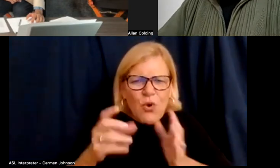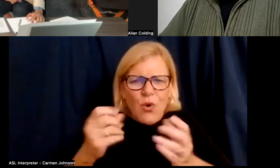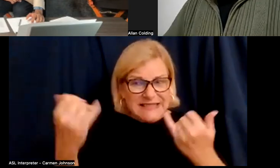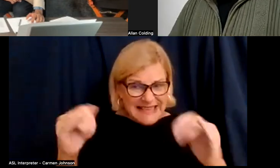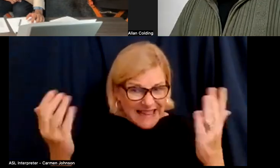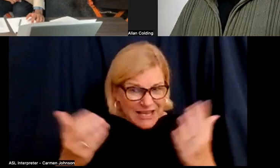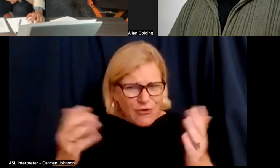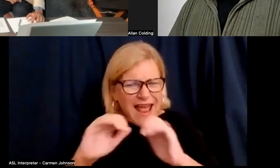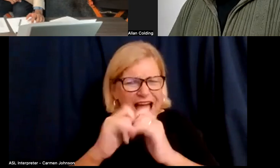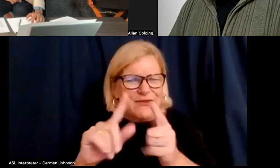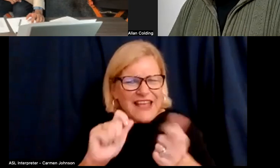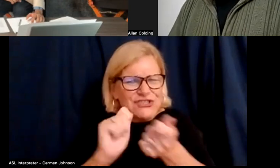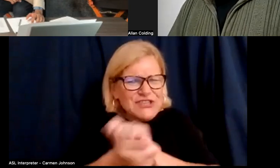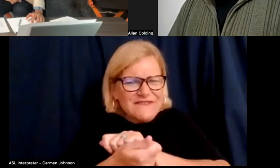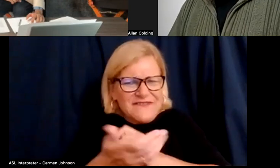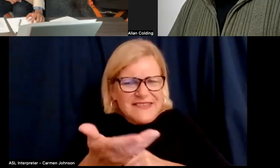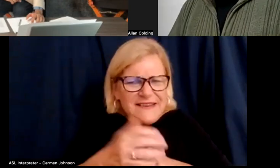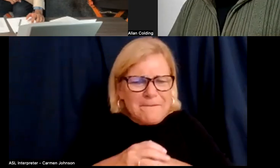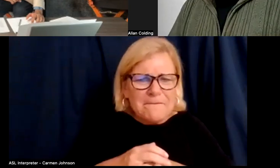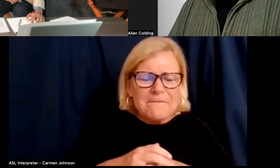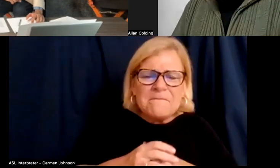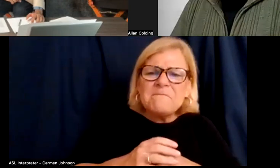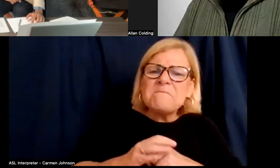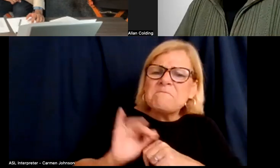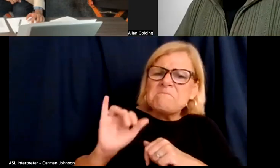here, or just how has that shifted?